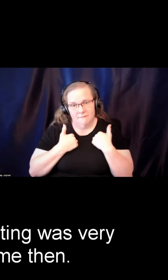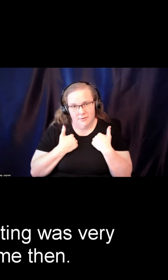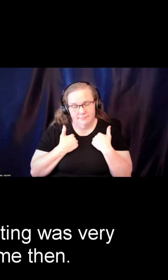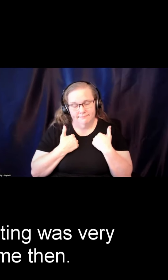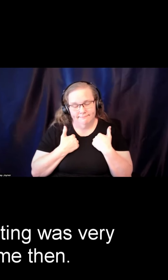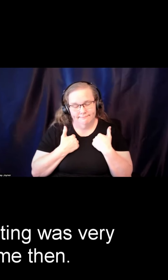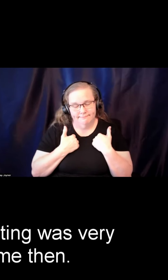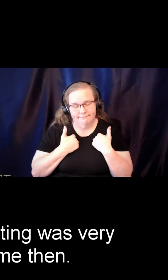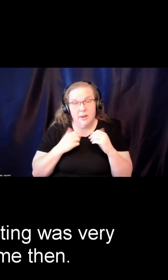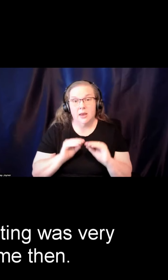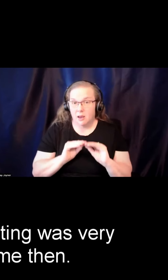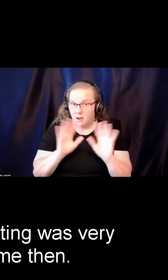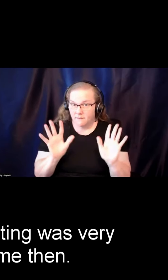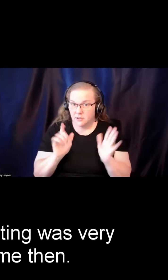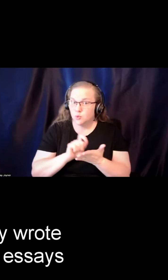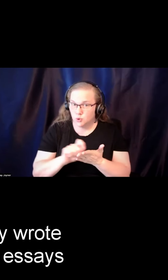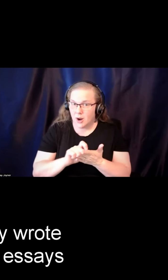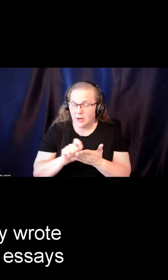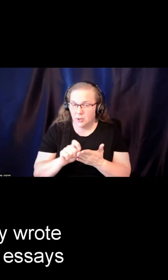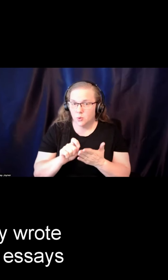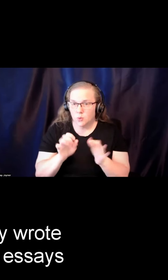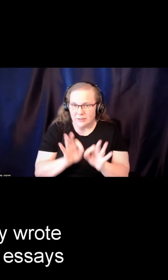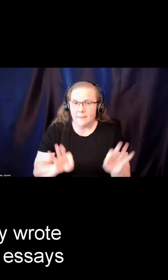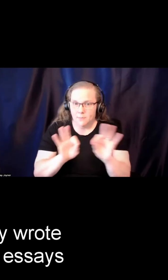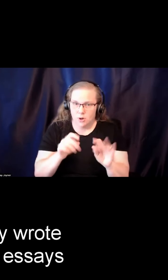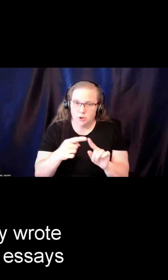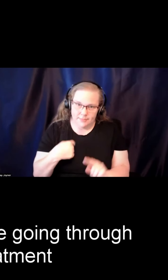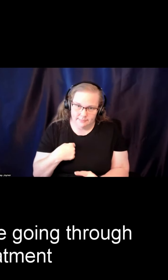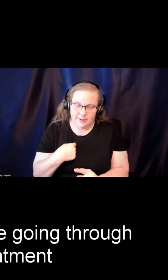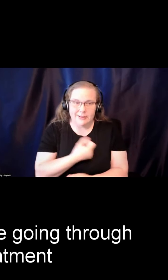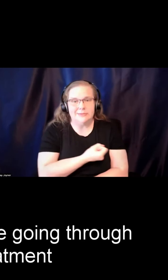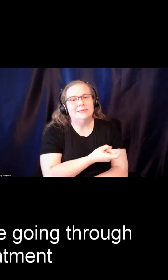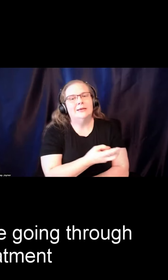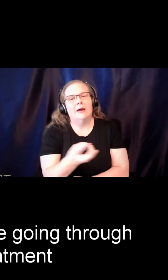obviously, writing was very important to me then. And I actually wrote a number of essays